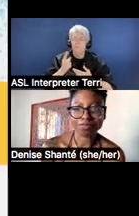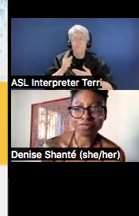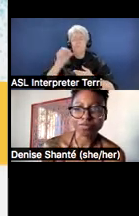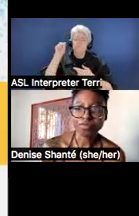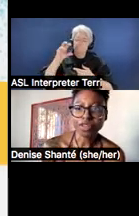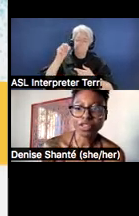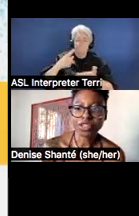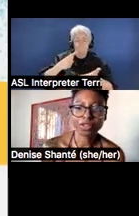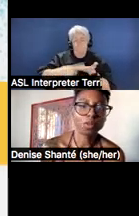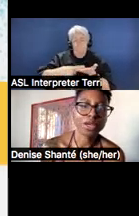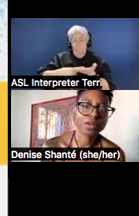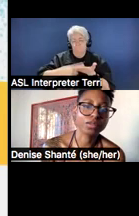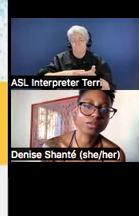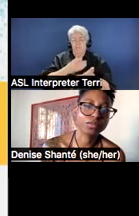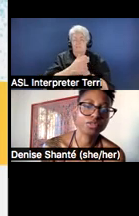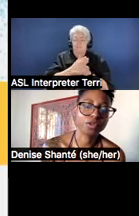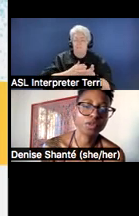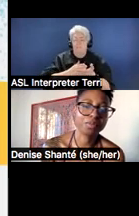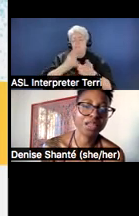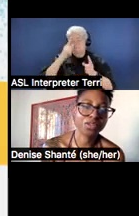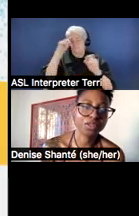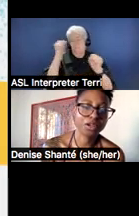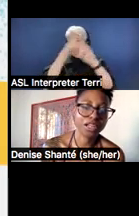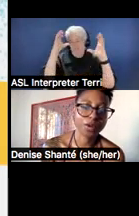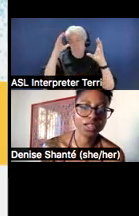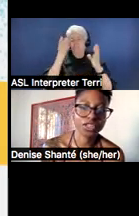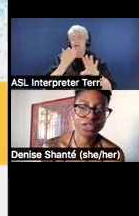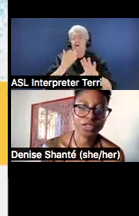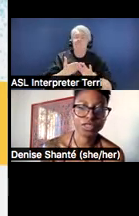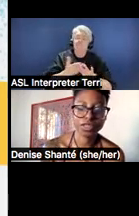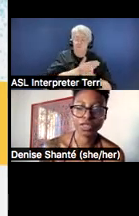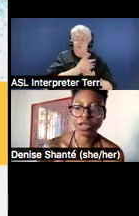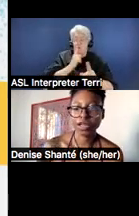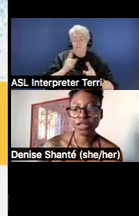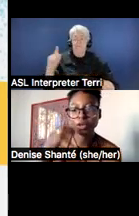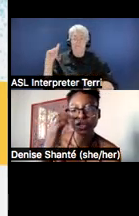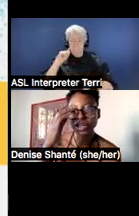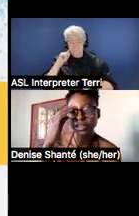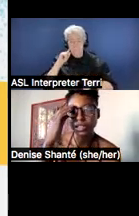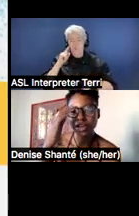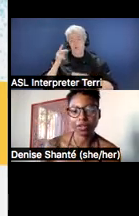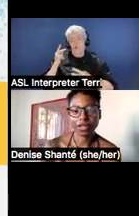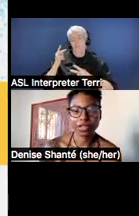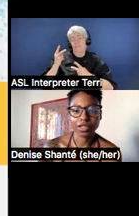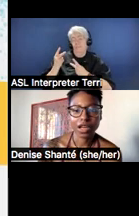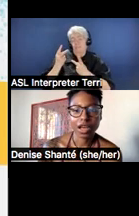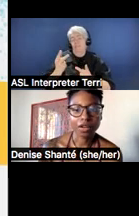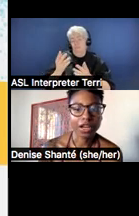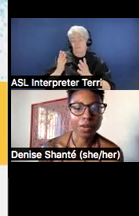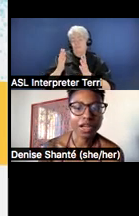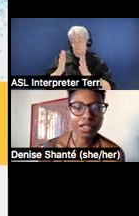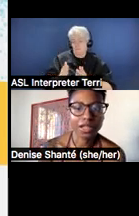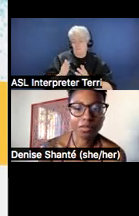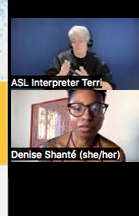topic and share a little bit before we meet with our guest practitioners to co-design these gatherings.